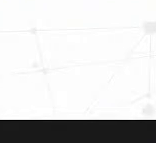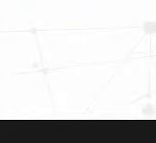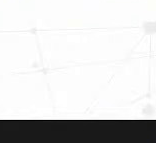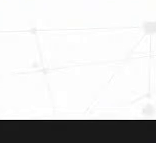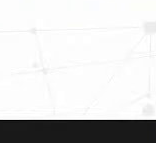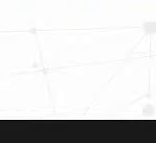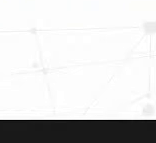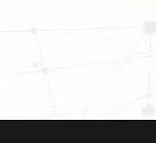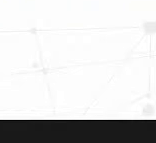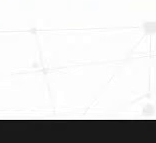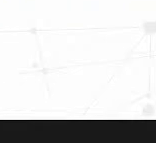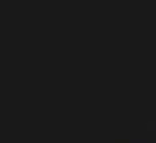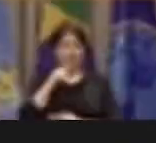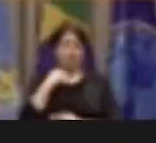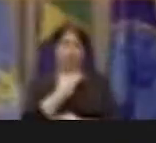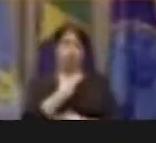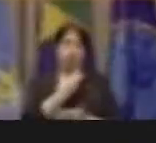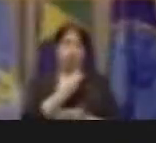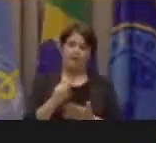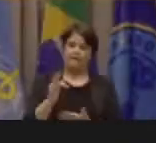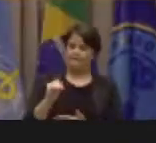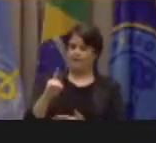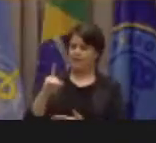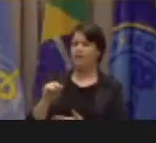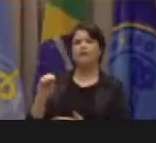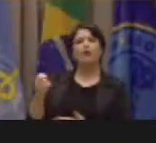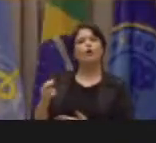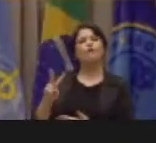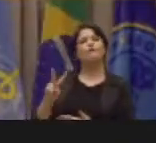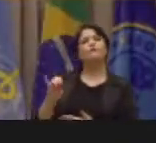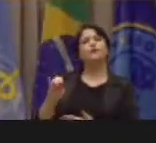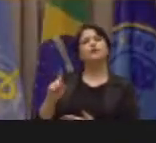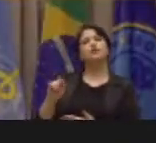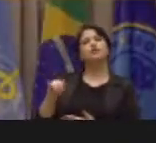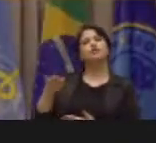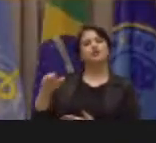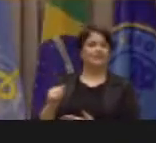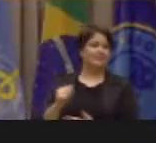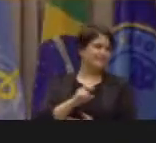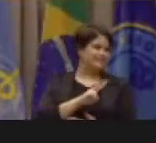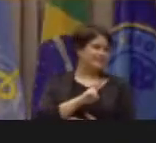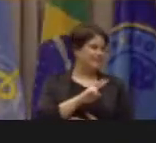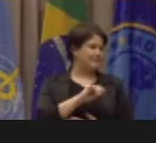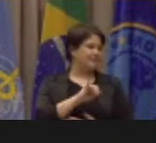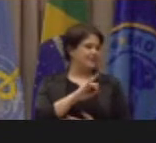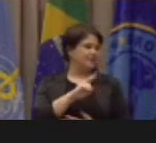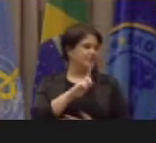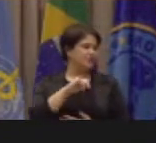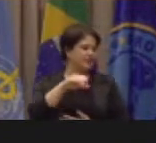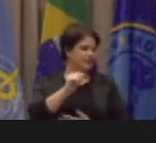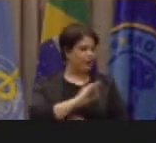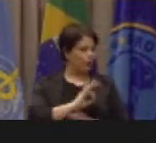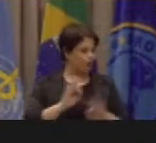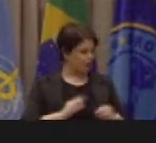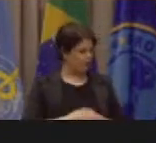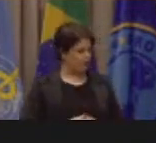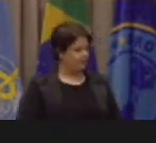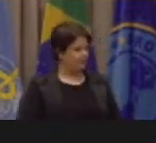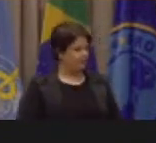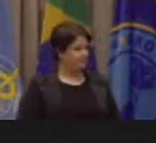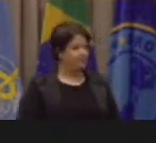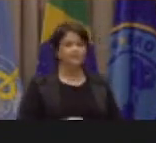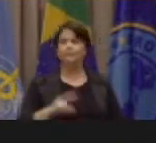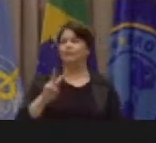in Ceará. We start with Fernanda or Virginia. Okay, we'll start with Virginia, Professor.